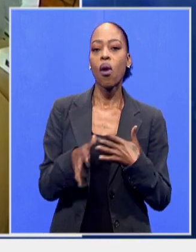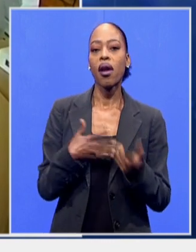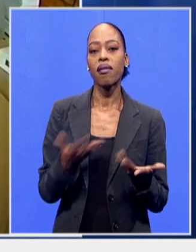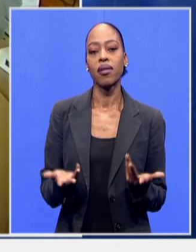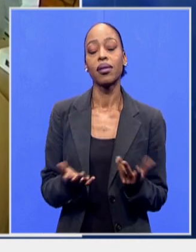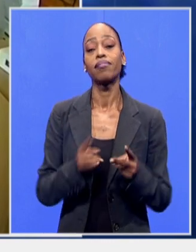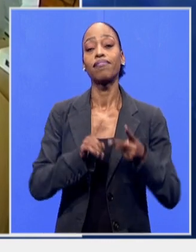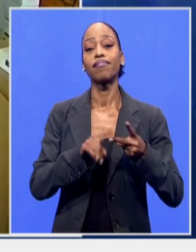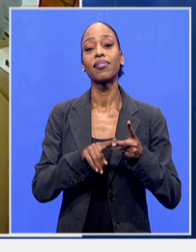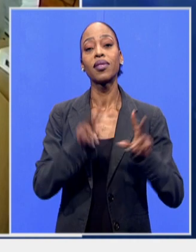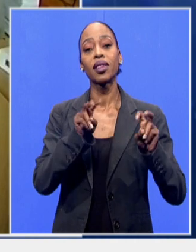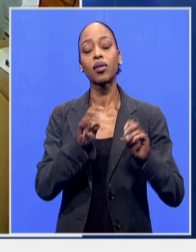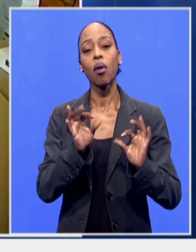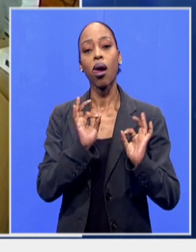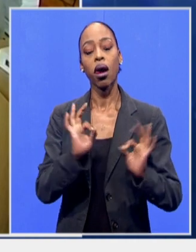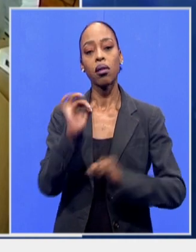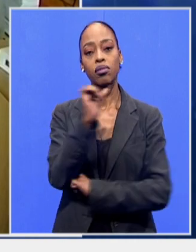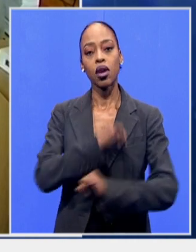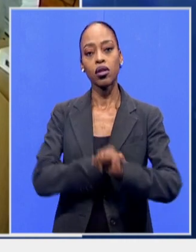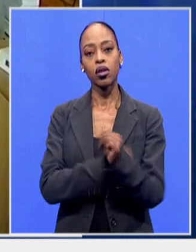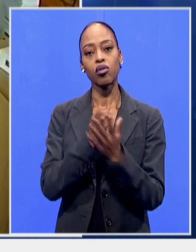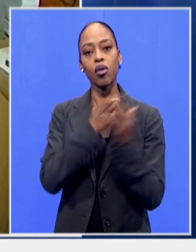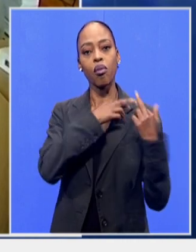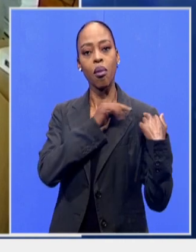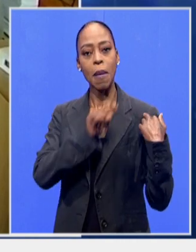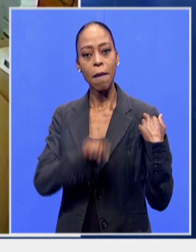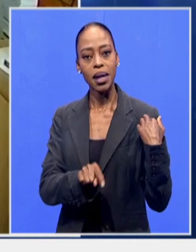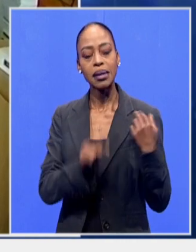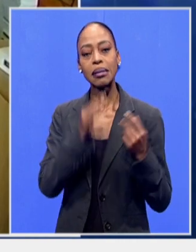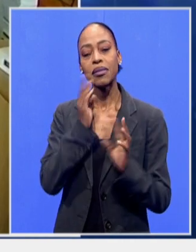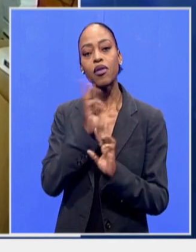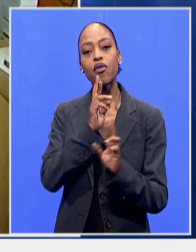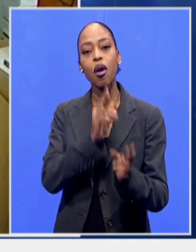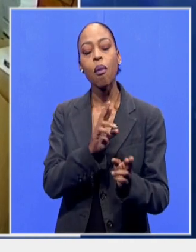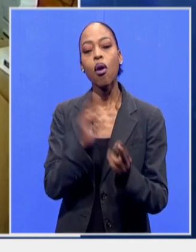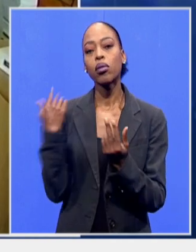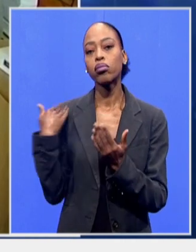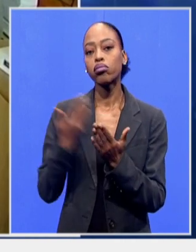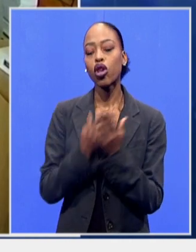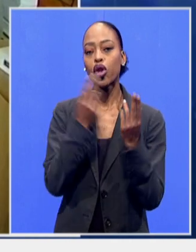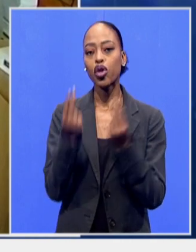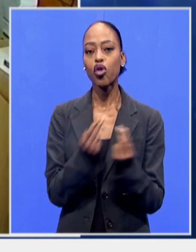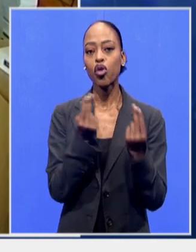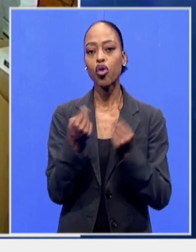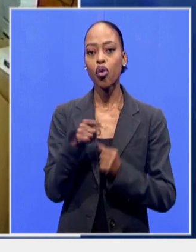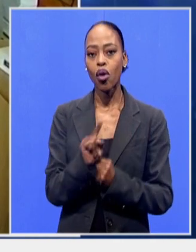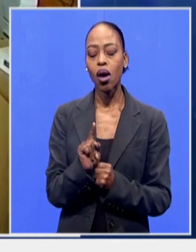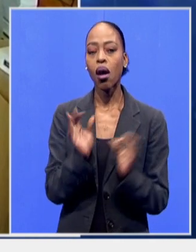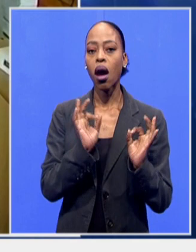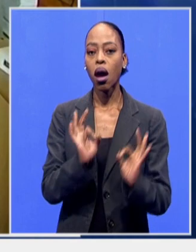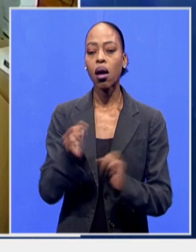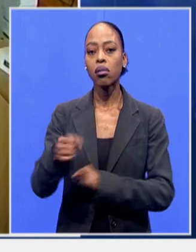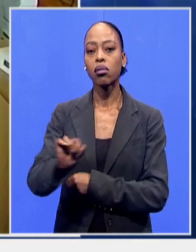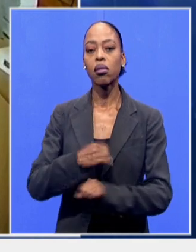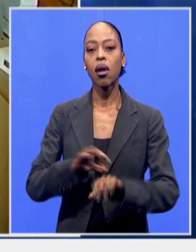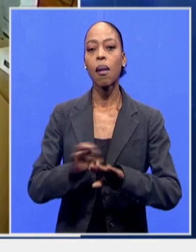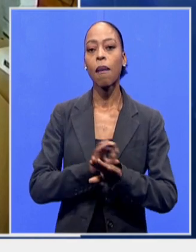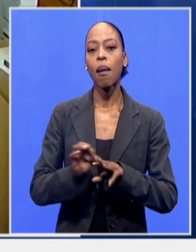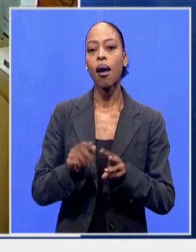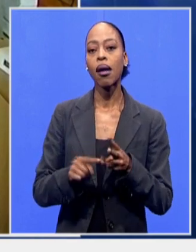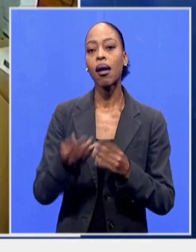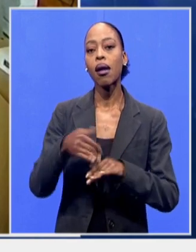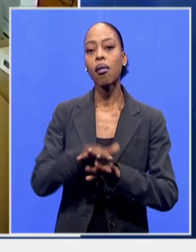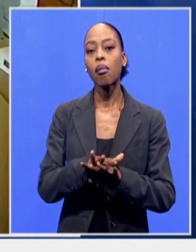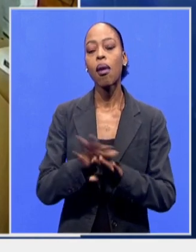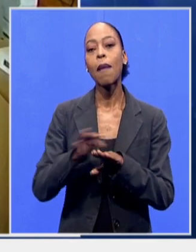you need proper structures of accountability. In other words, they must be reporting on what they're doing, have proper strategic plans, be properly implementing